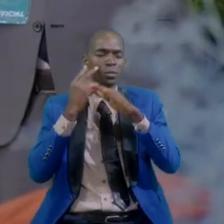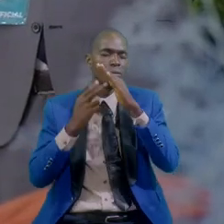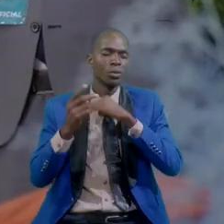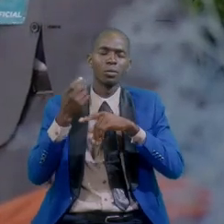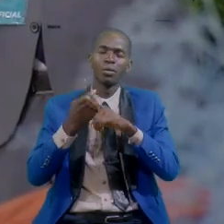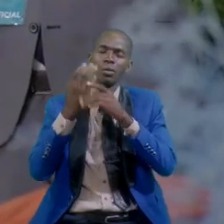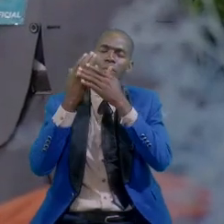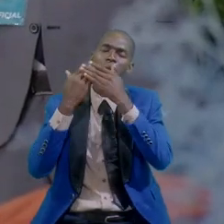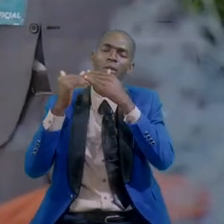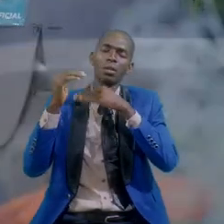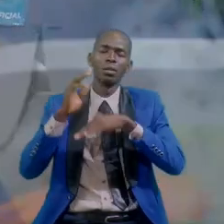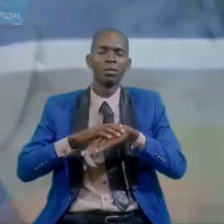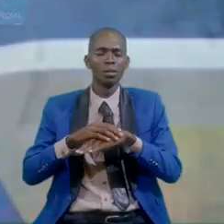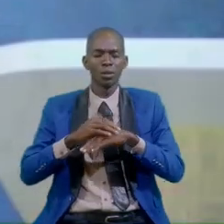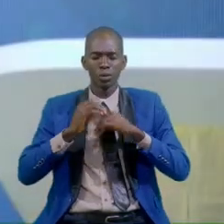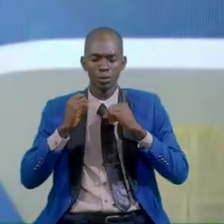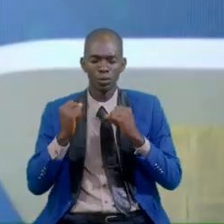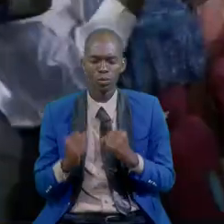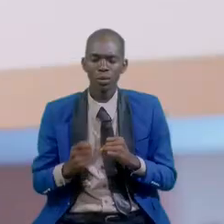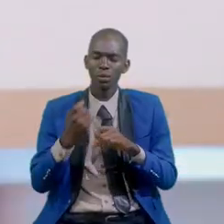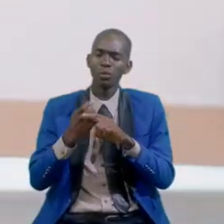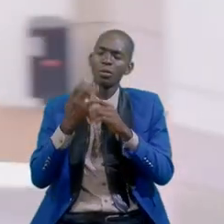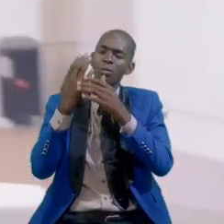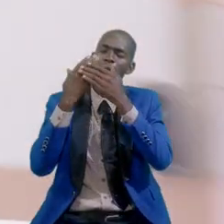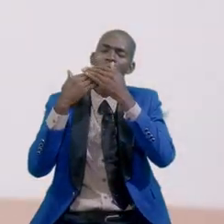high. Strength from on high.